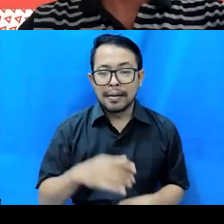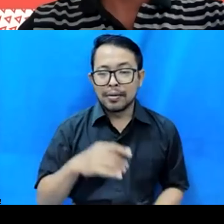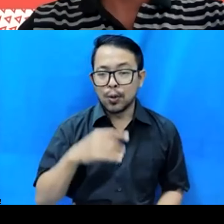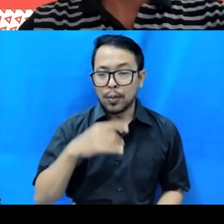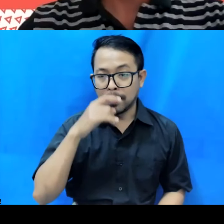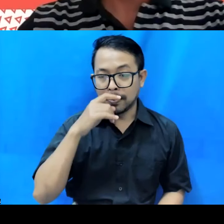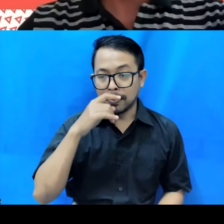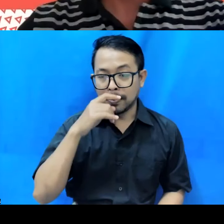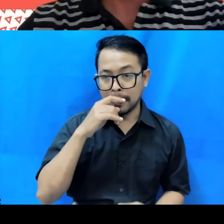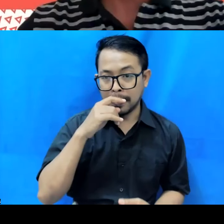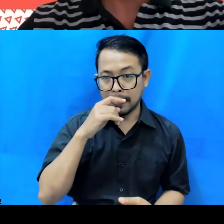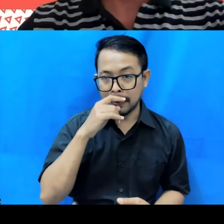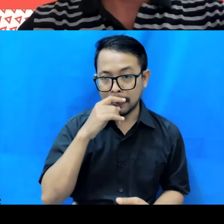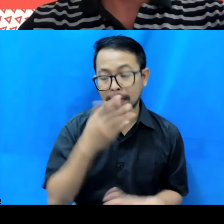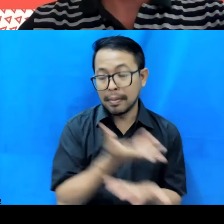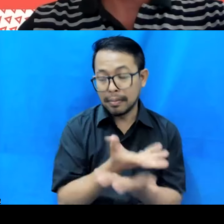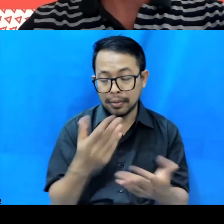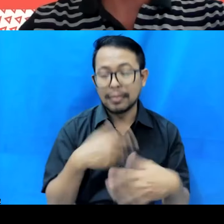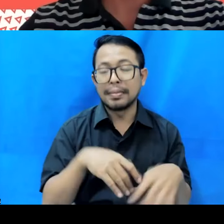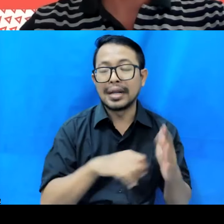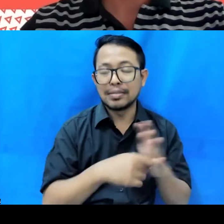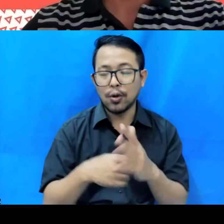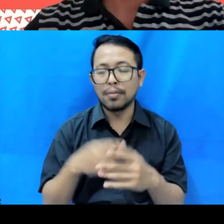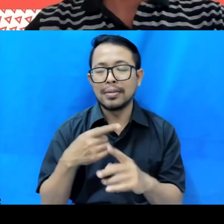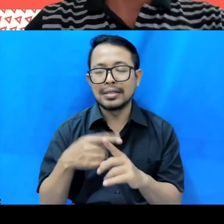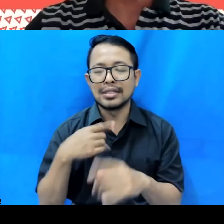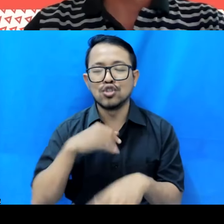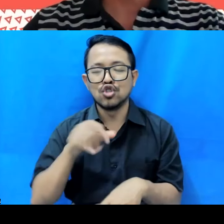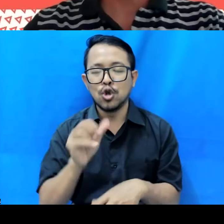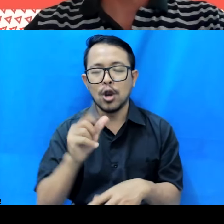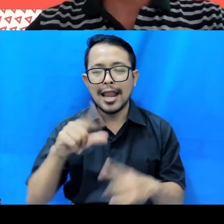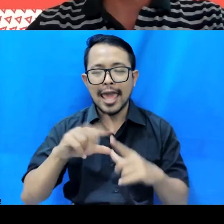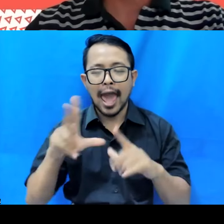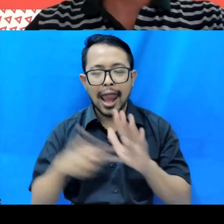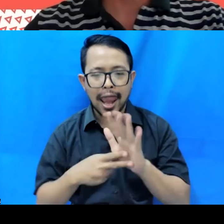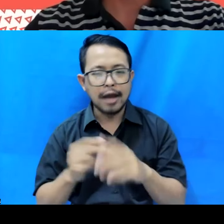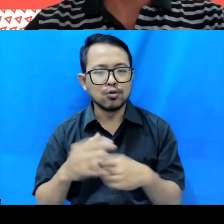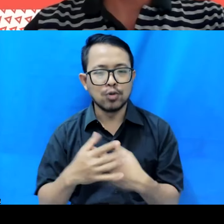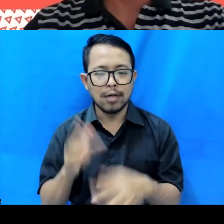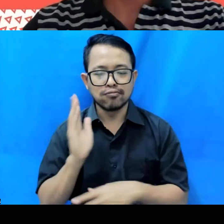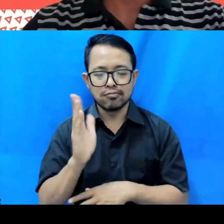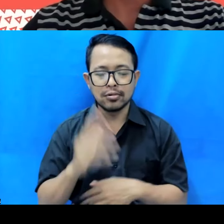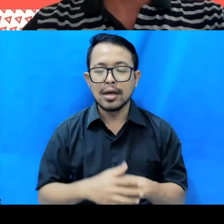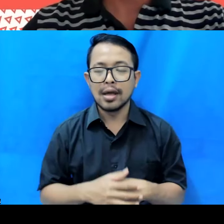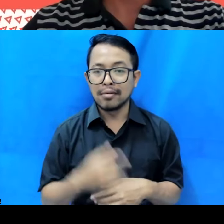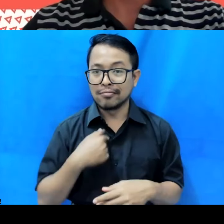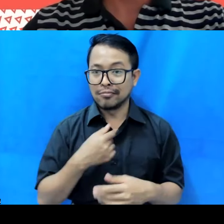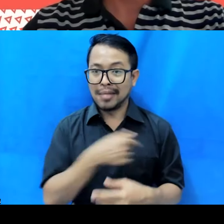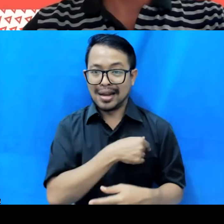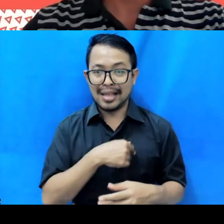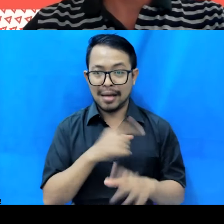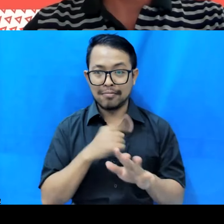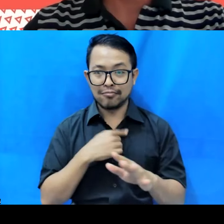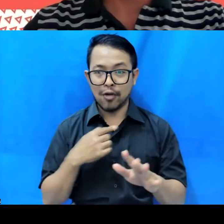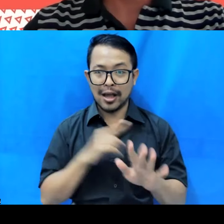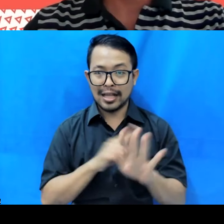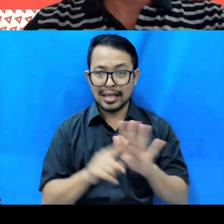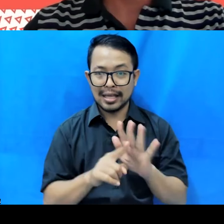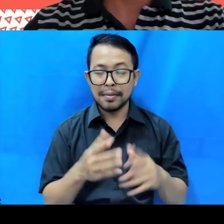to all of the discussant, and also Julian for your opening discussion. Now I would like to